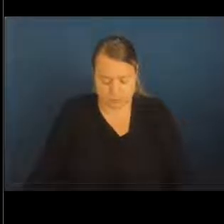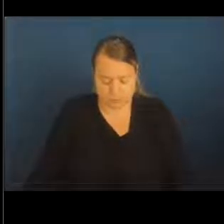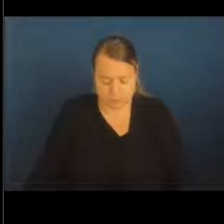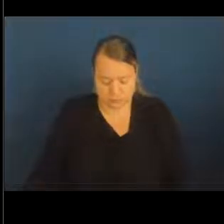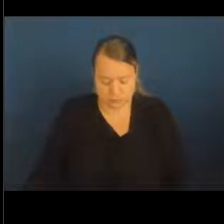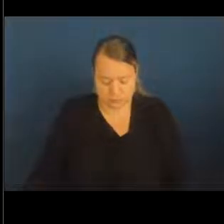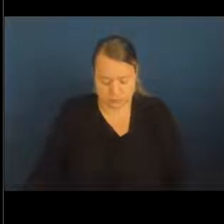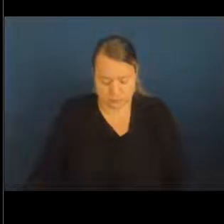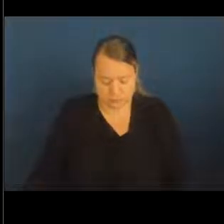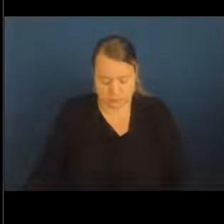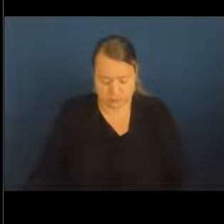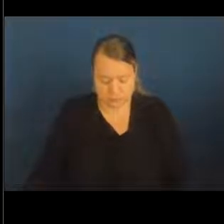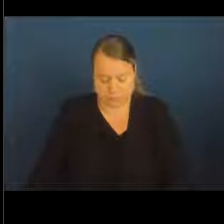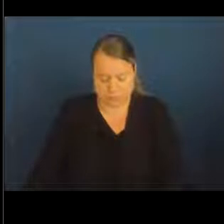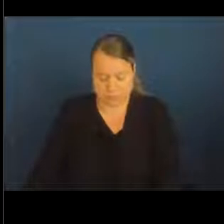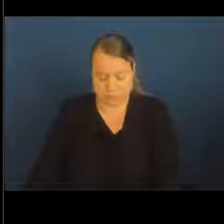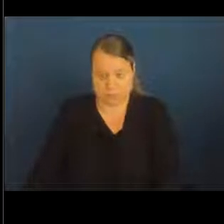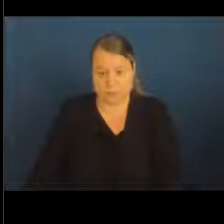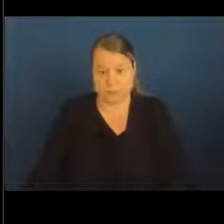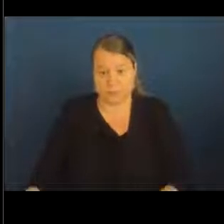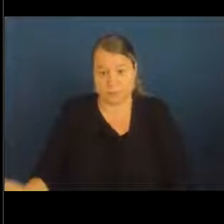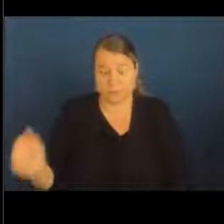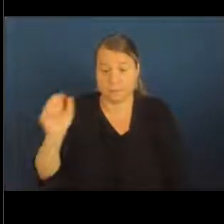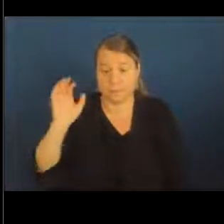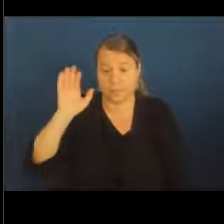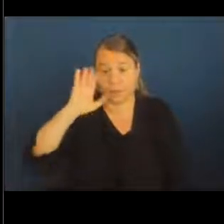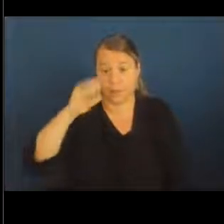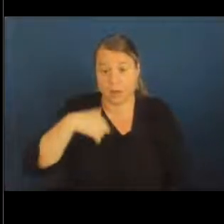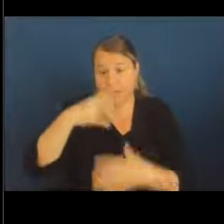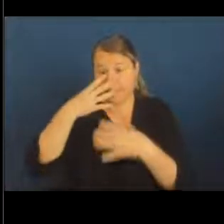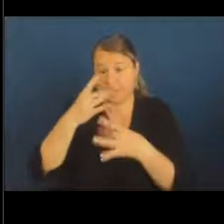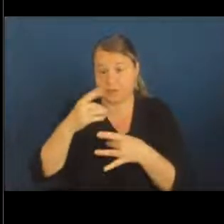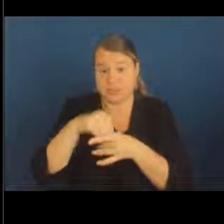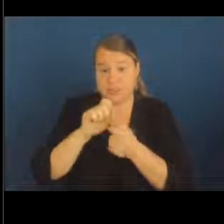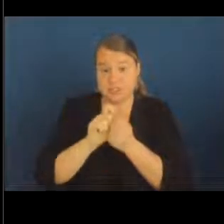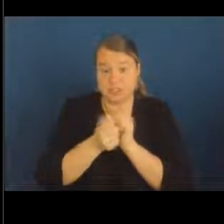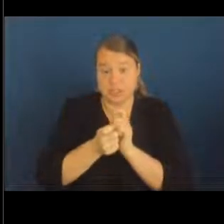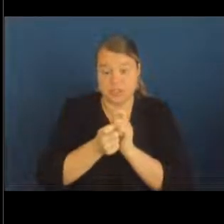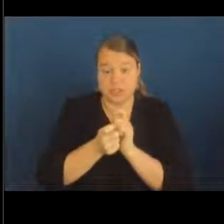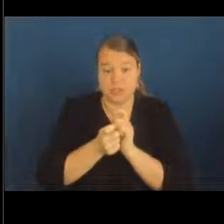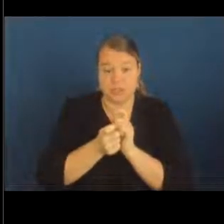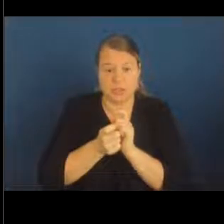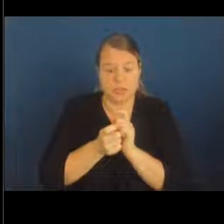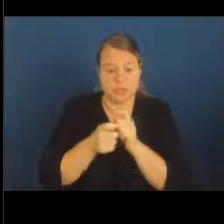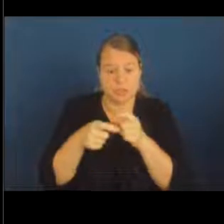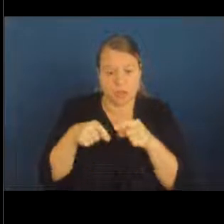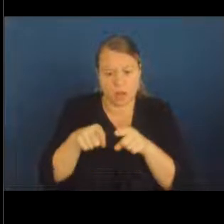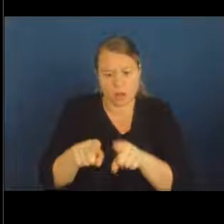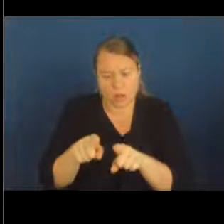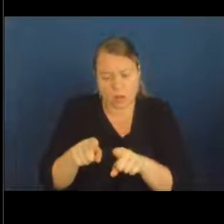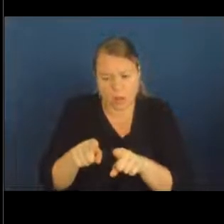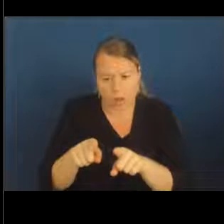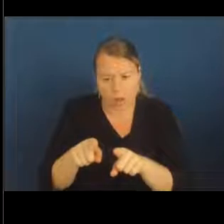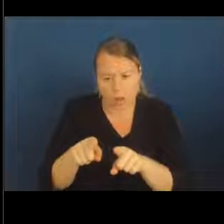I'm interested in the changes along Amelia Street.